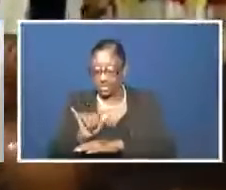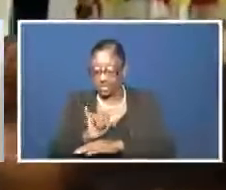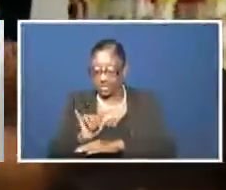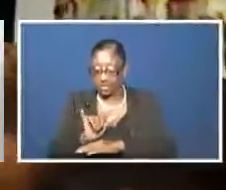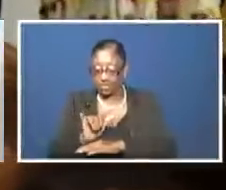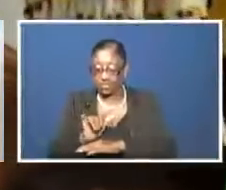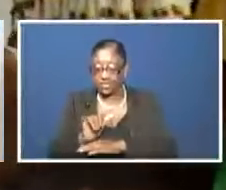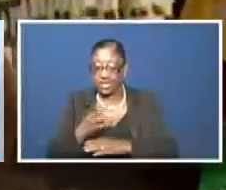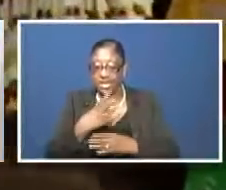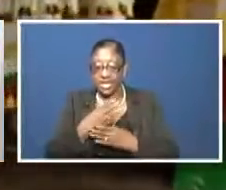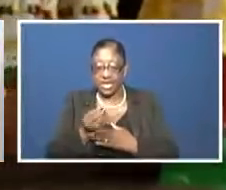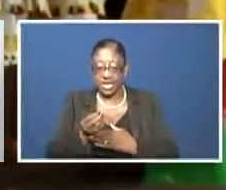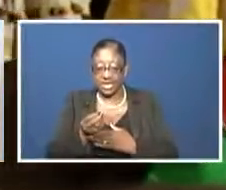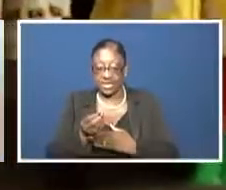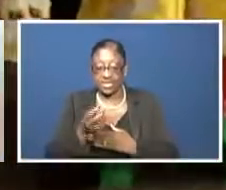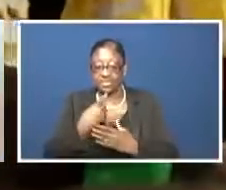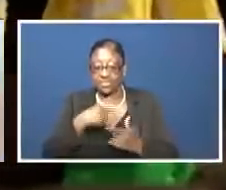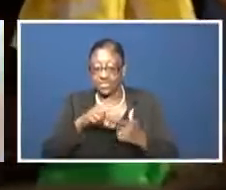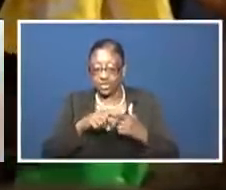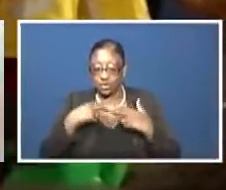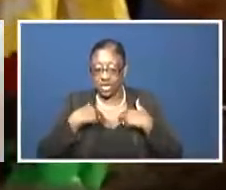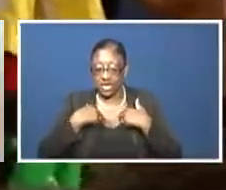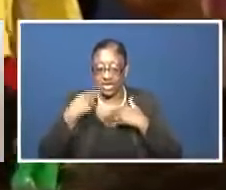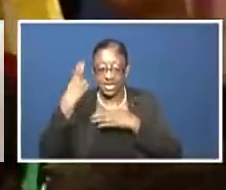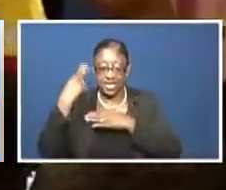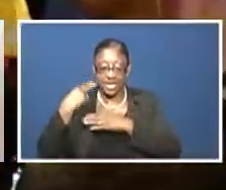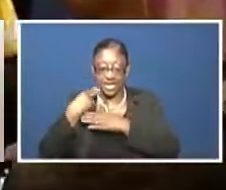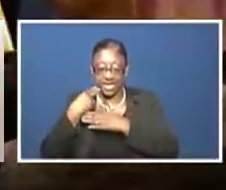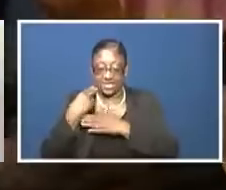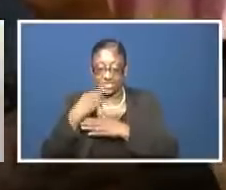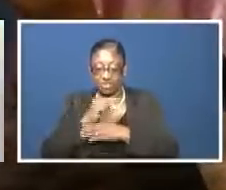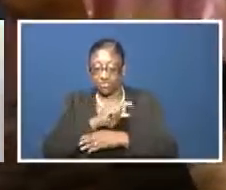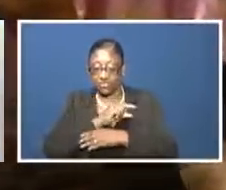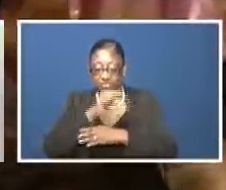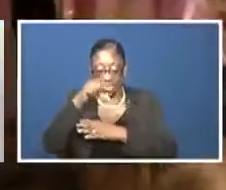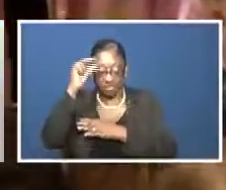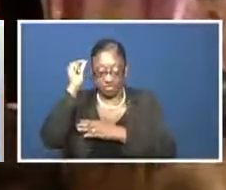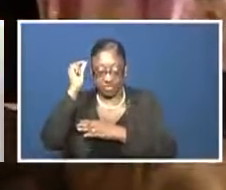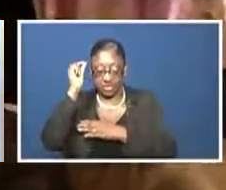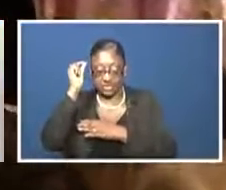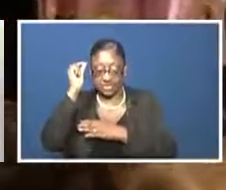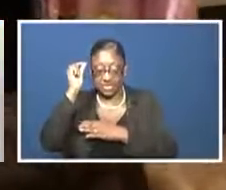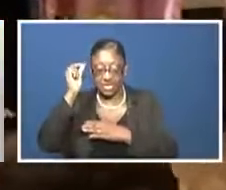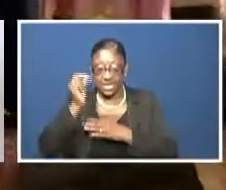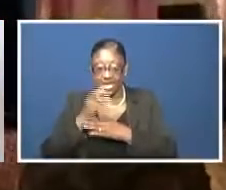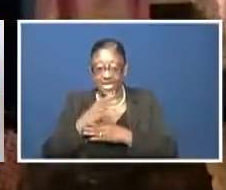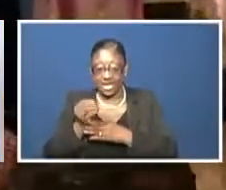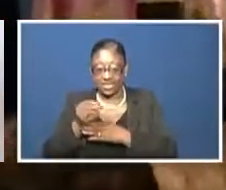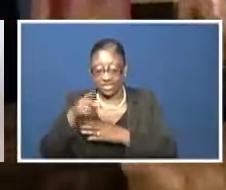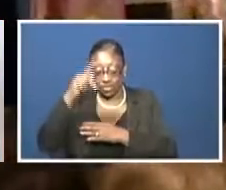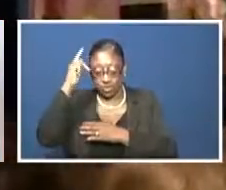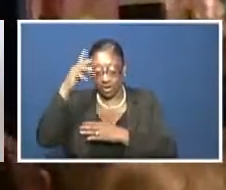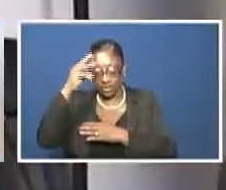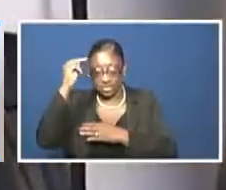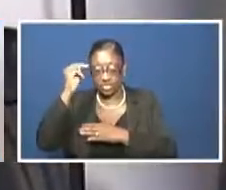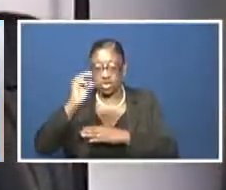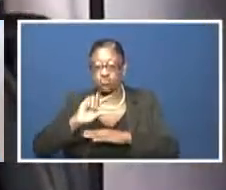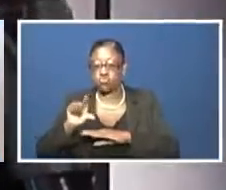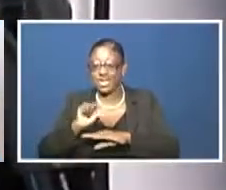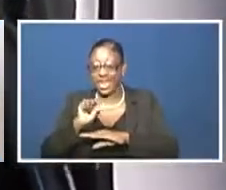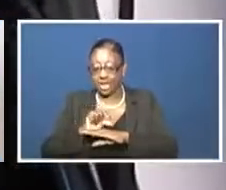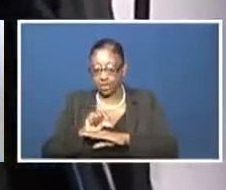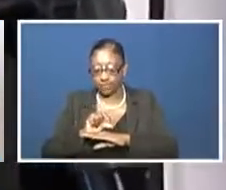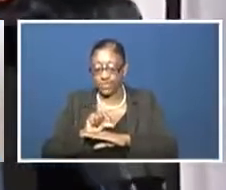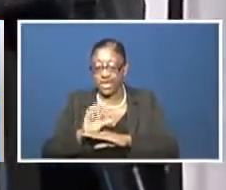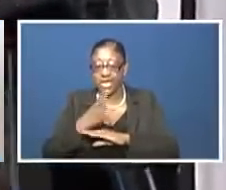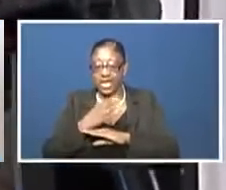The conference also heard from newly elected heads of government since the last regular meeting of the conference, including the Prime Minister of Grenada, the Prime Minister